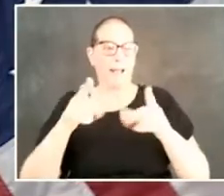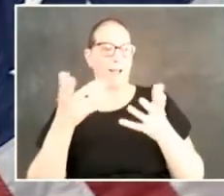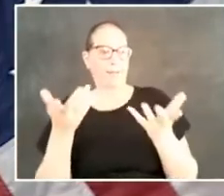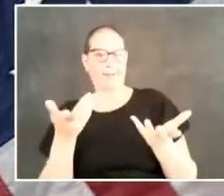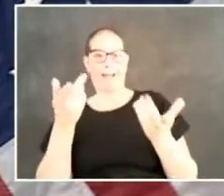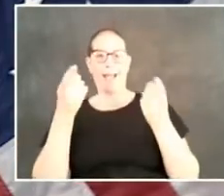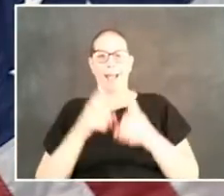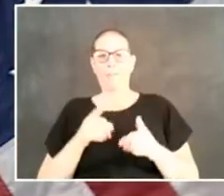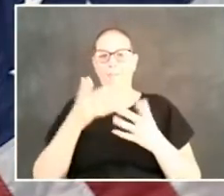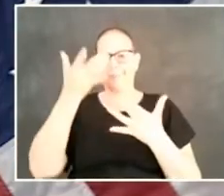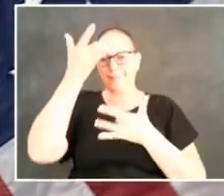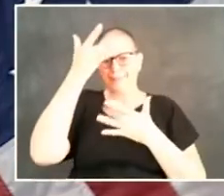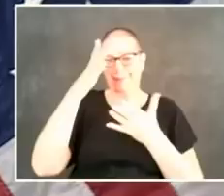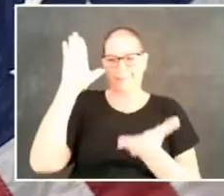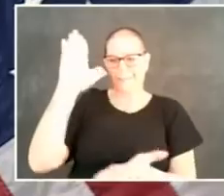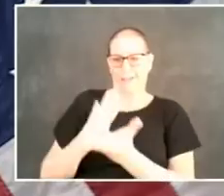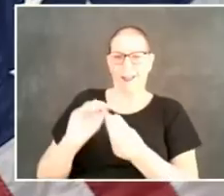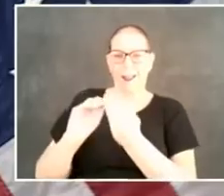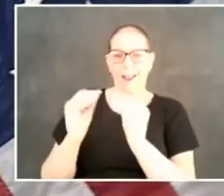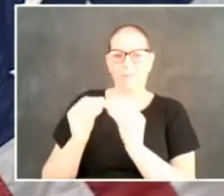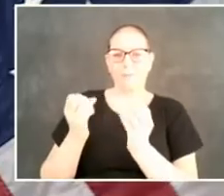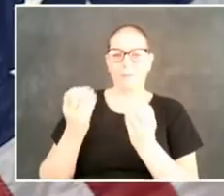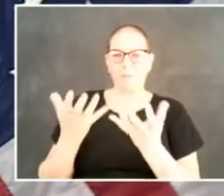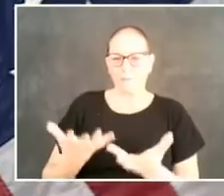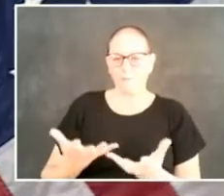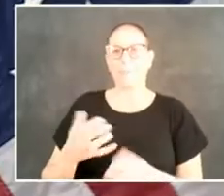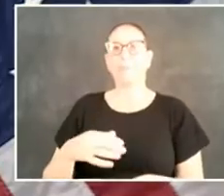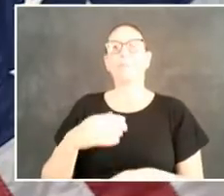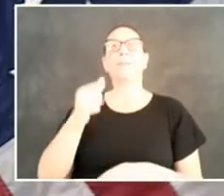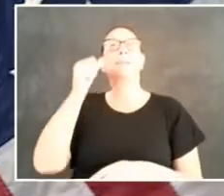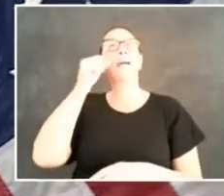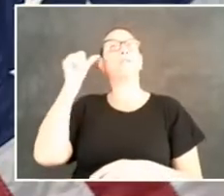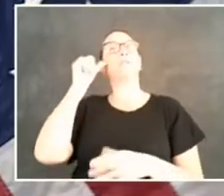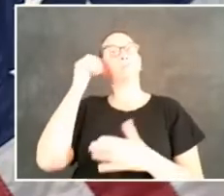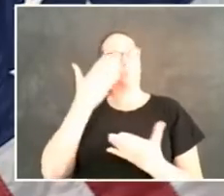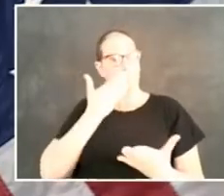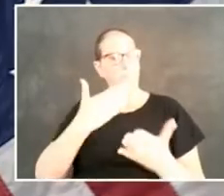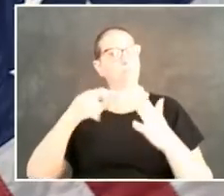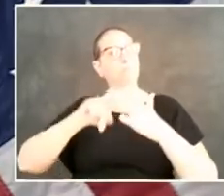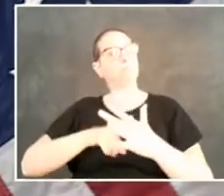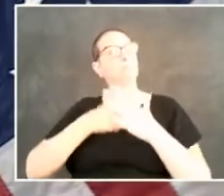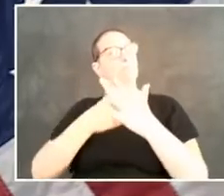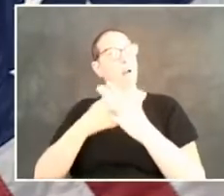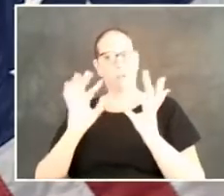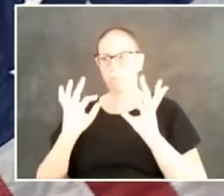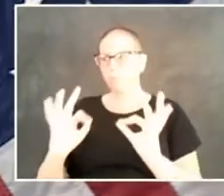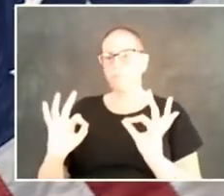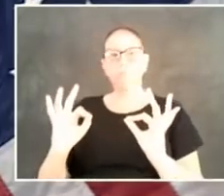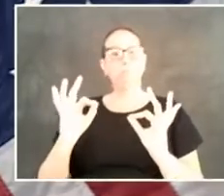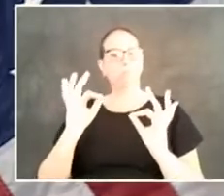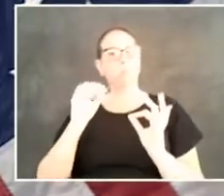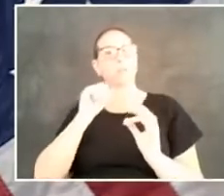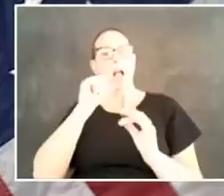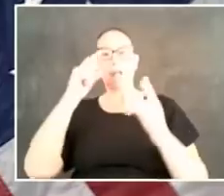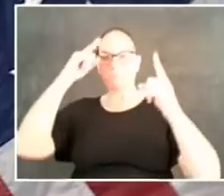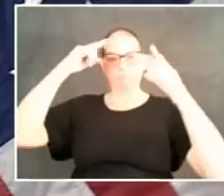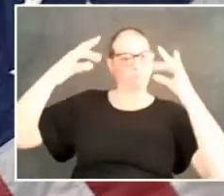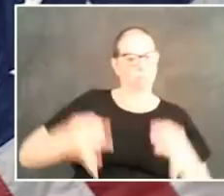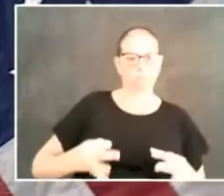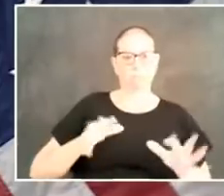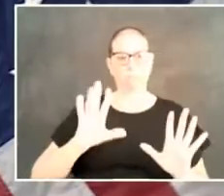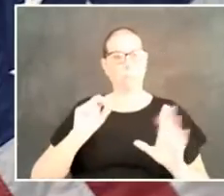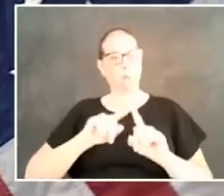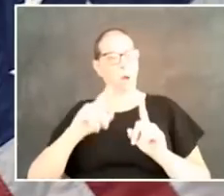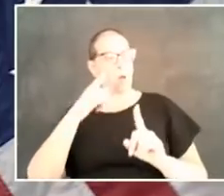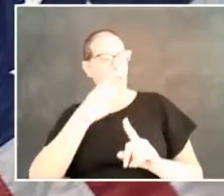say that we know exactly what it's going to take to enforce these things going forward. But I can say one absolute evolution is that a few